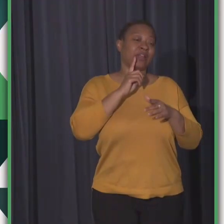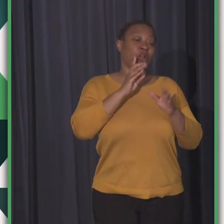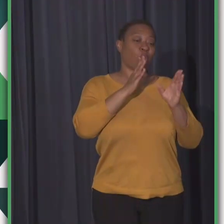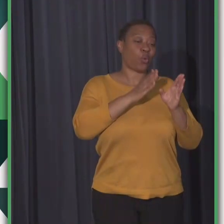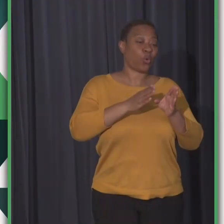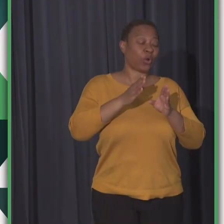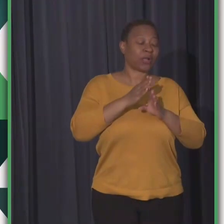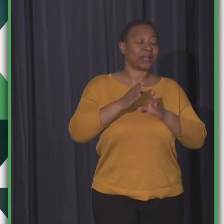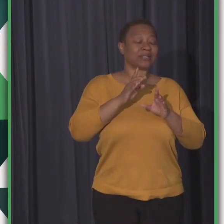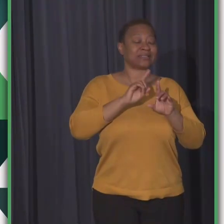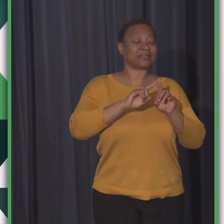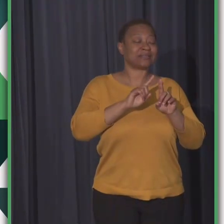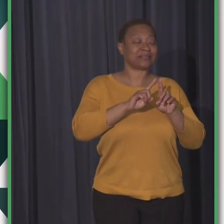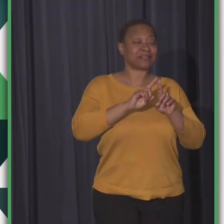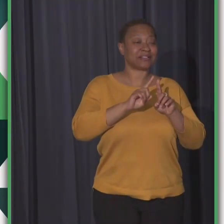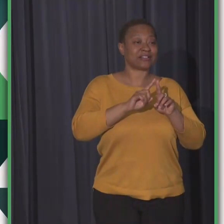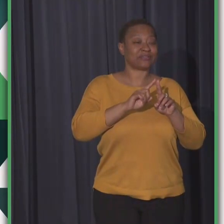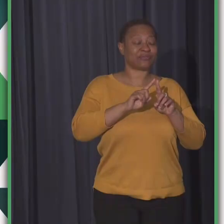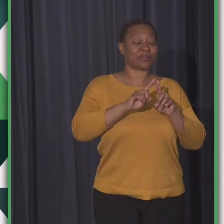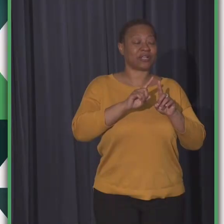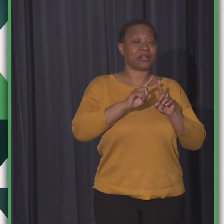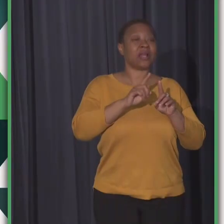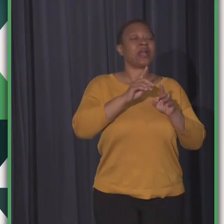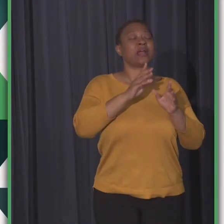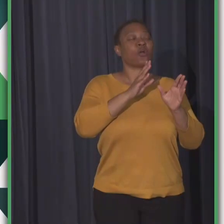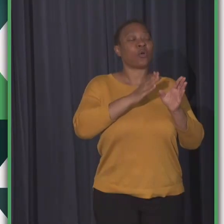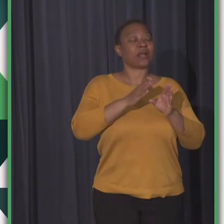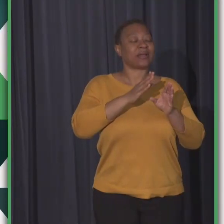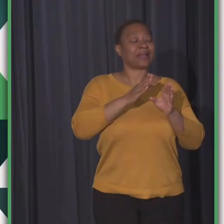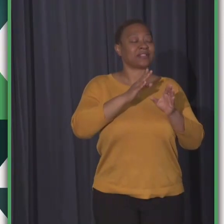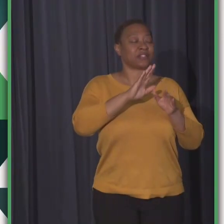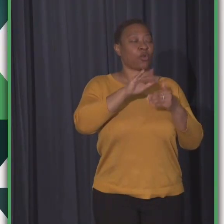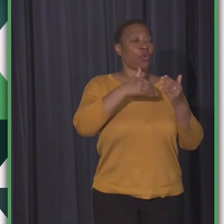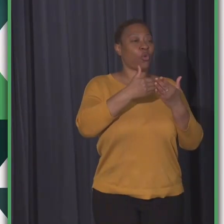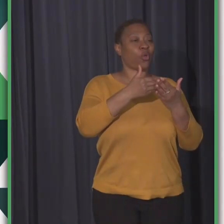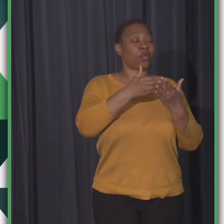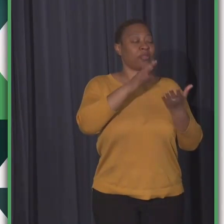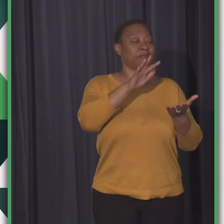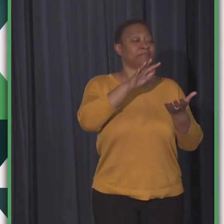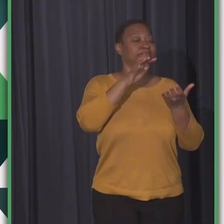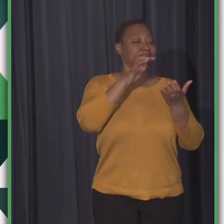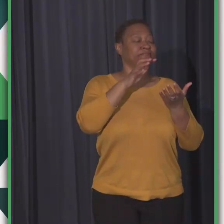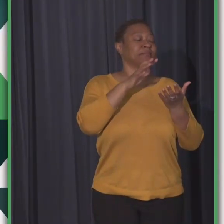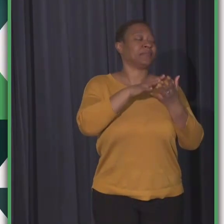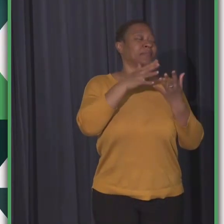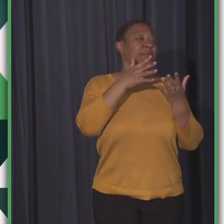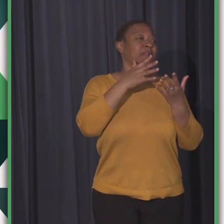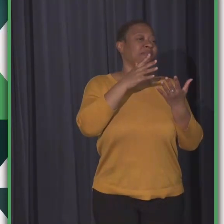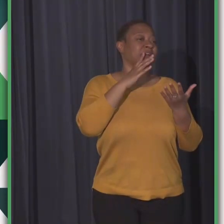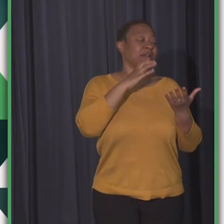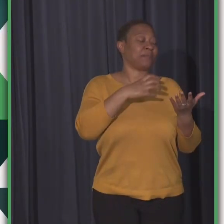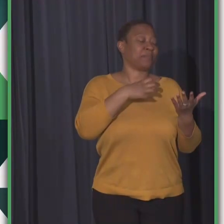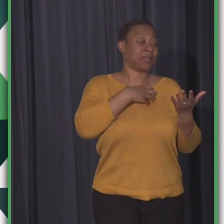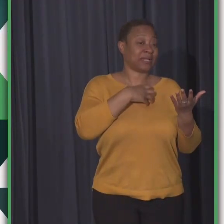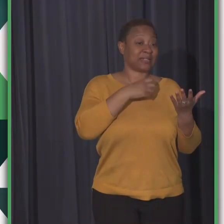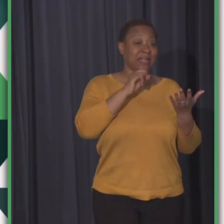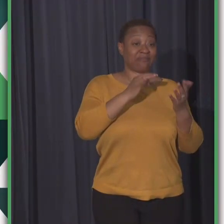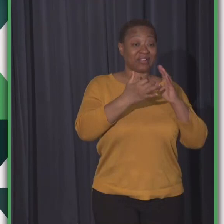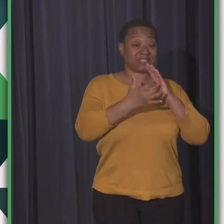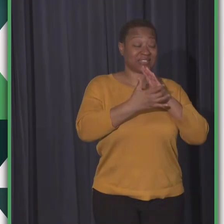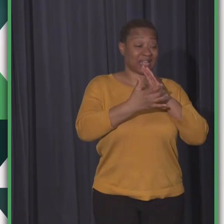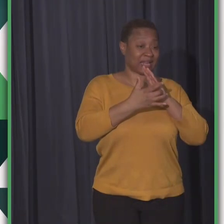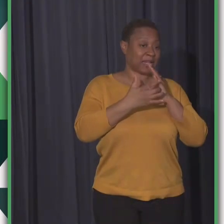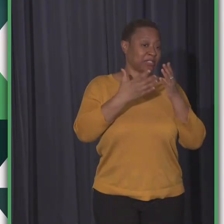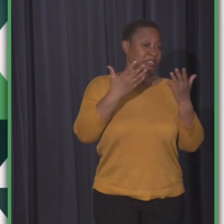has an IT component. And if there's any information technology you need in order to help organize the